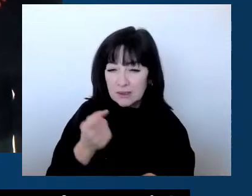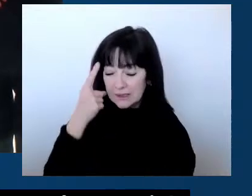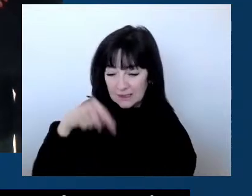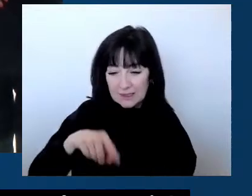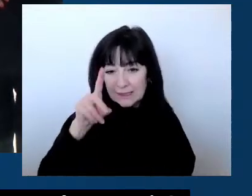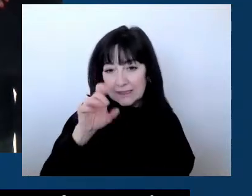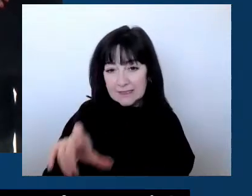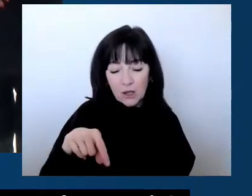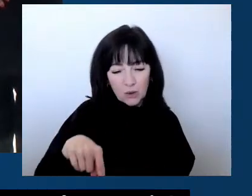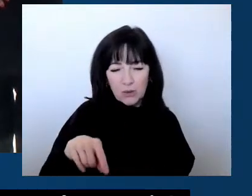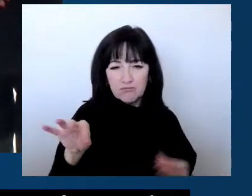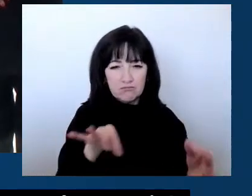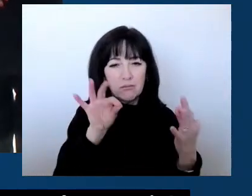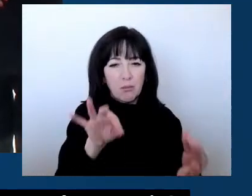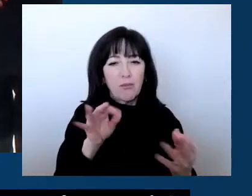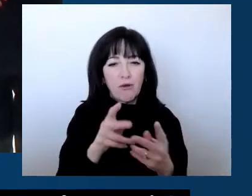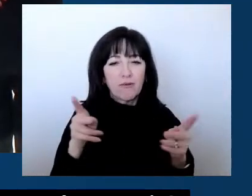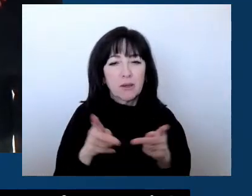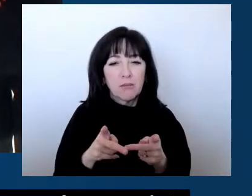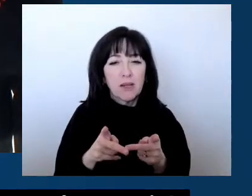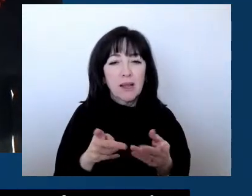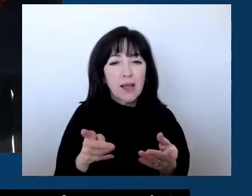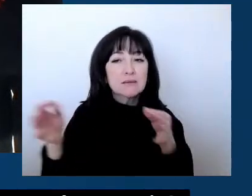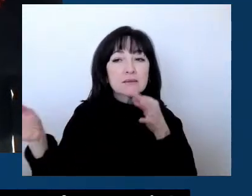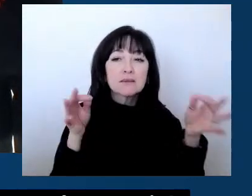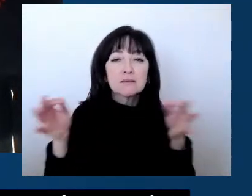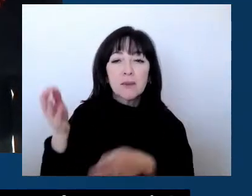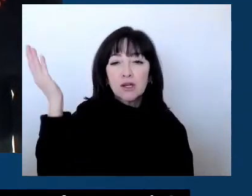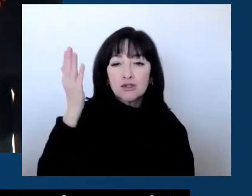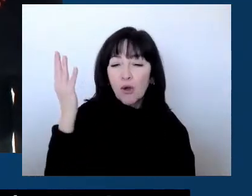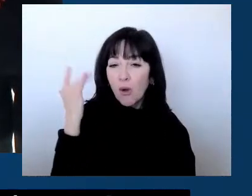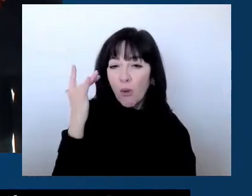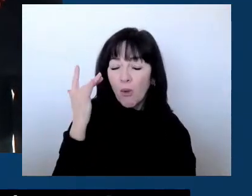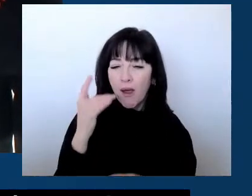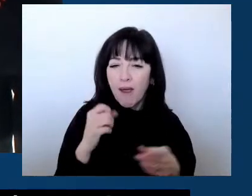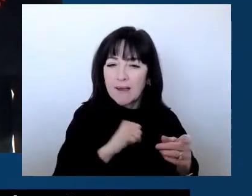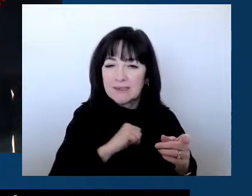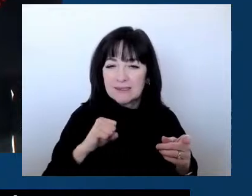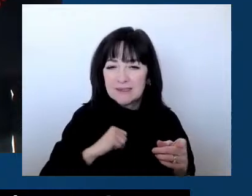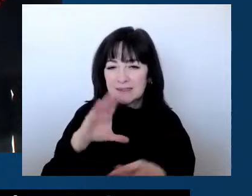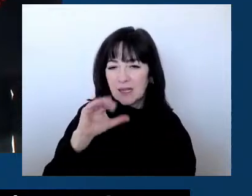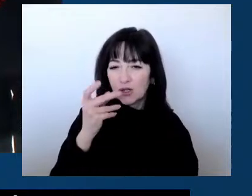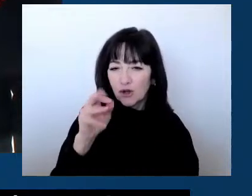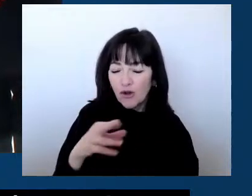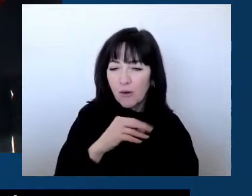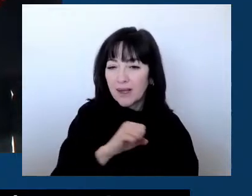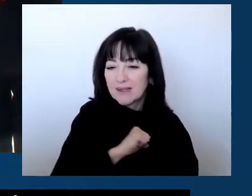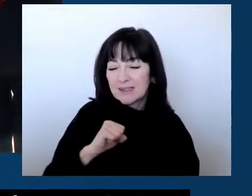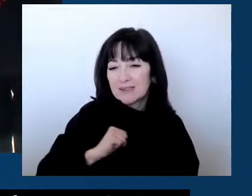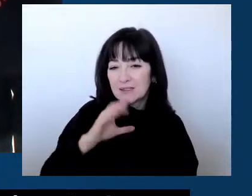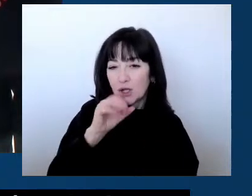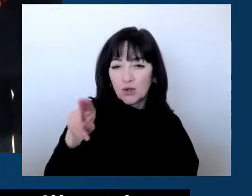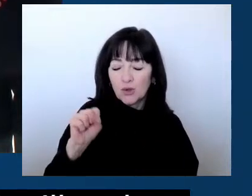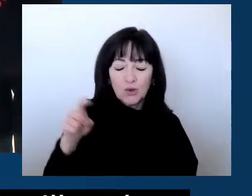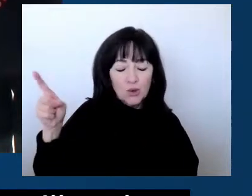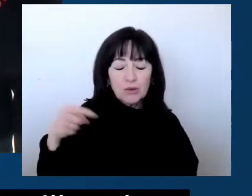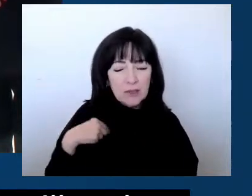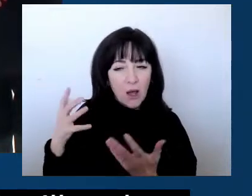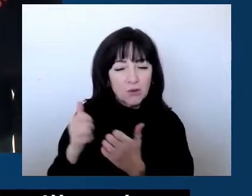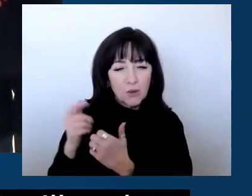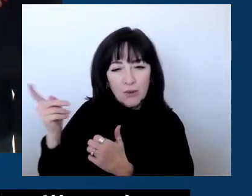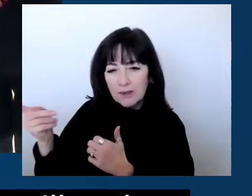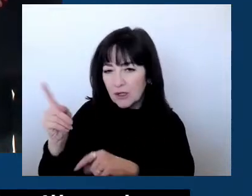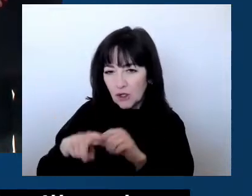talk about this because of Senator Carper's role, and by the way, Senator Coons, who I spoke to, who couldn't be here but was